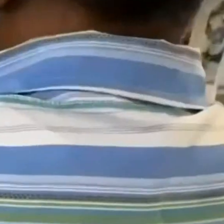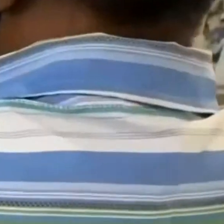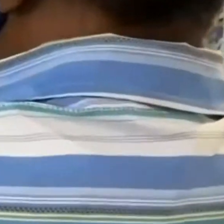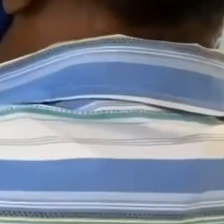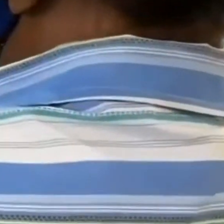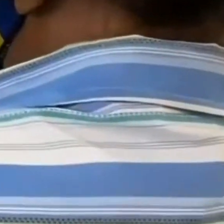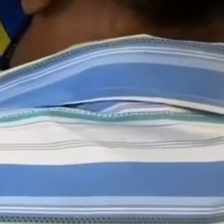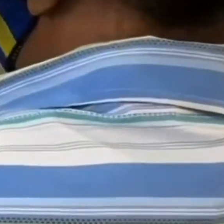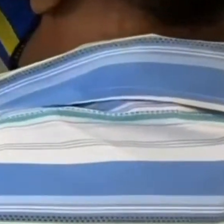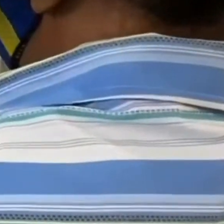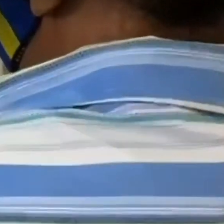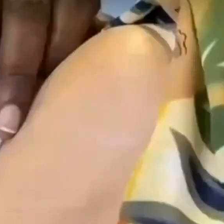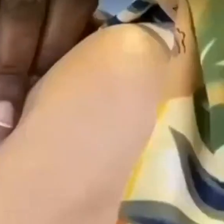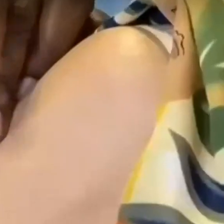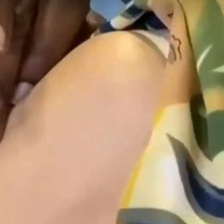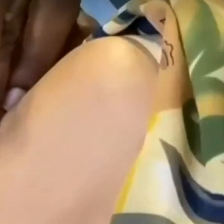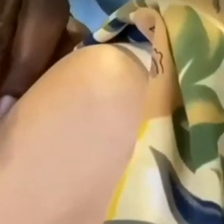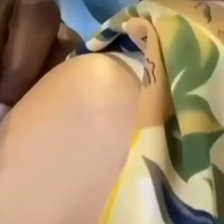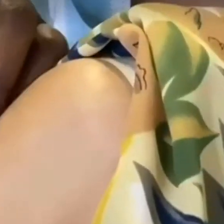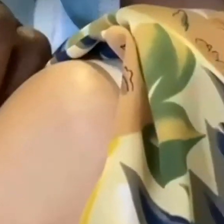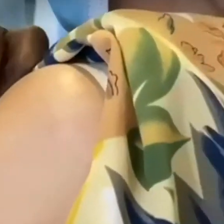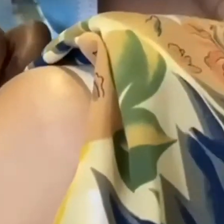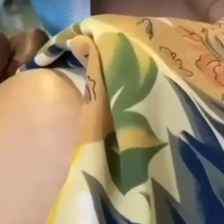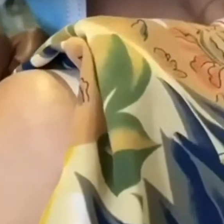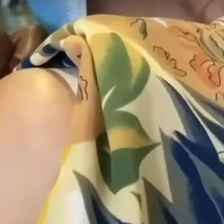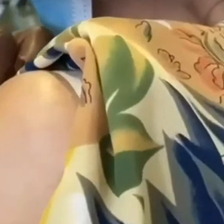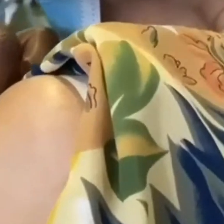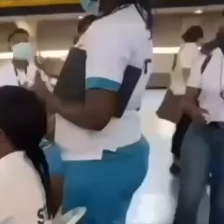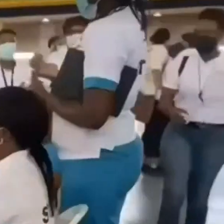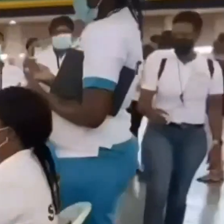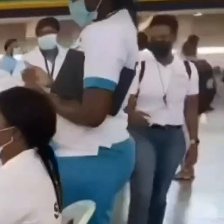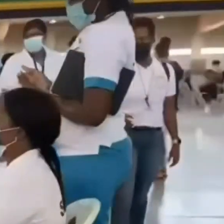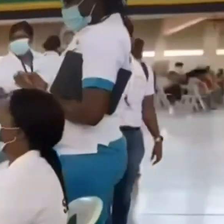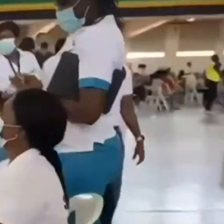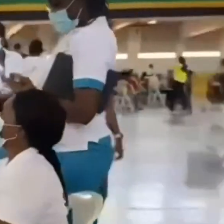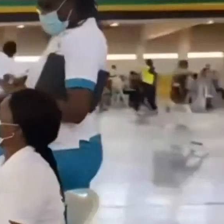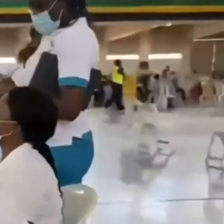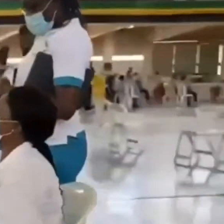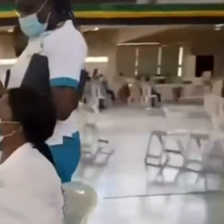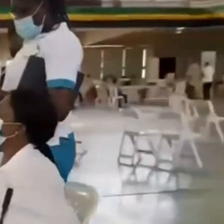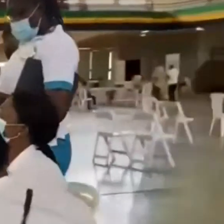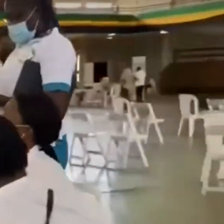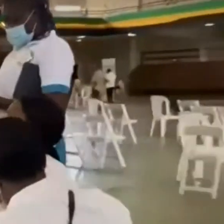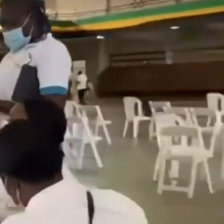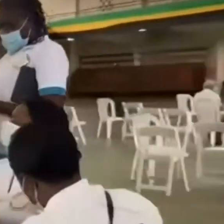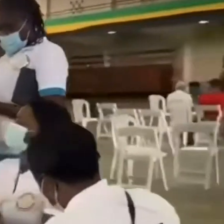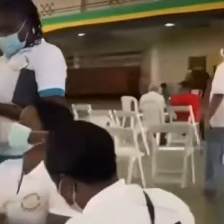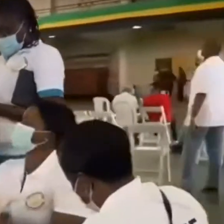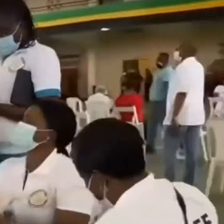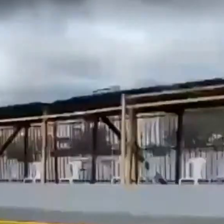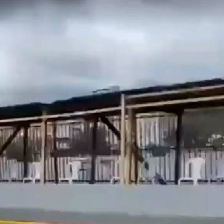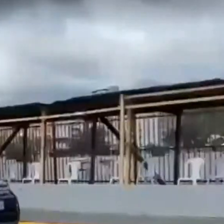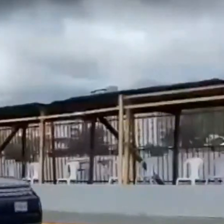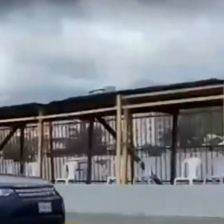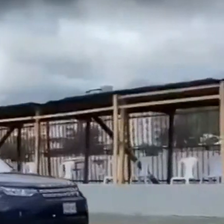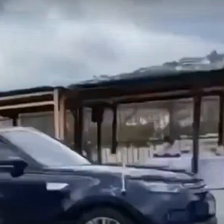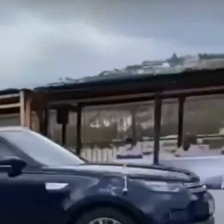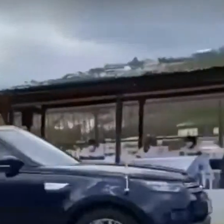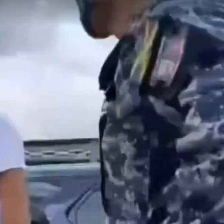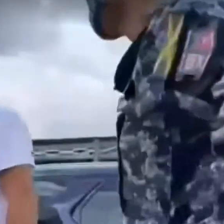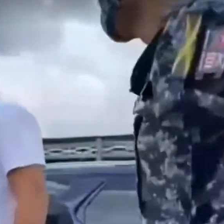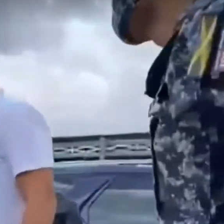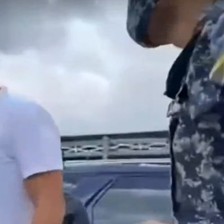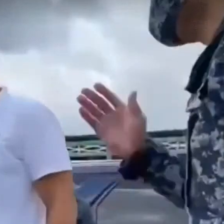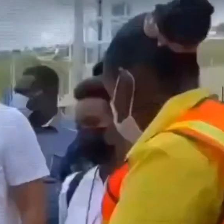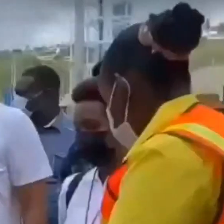So yeah, though I walk through the valleys of the shadows of death, I will fear no evil, won't be